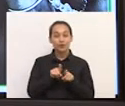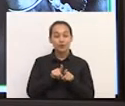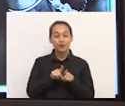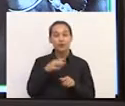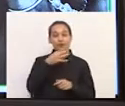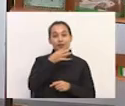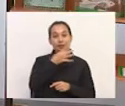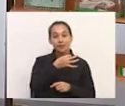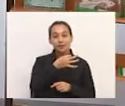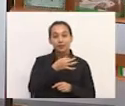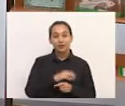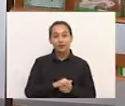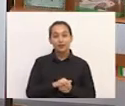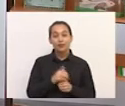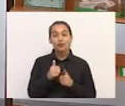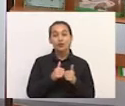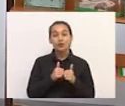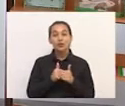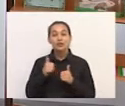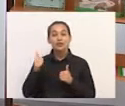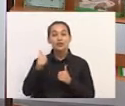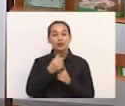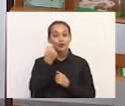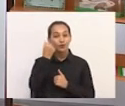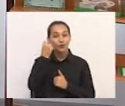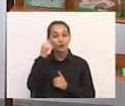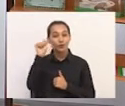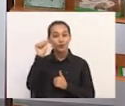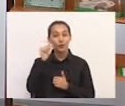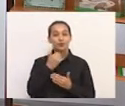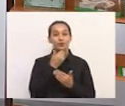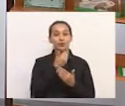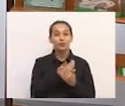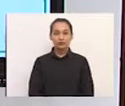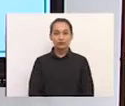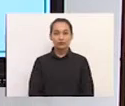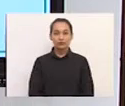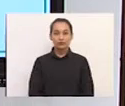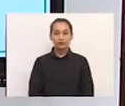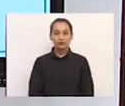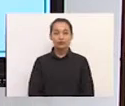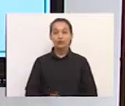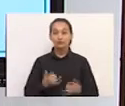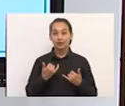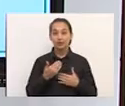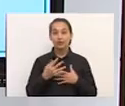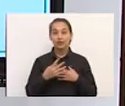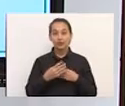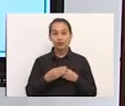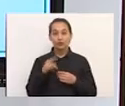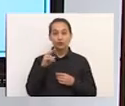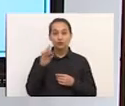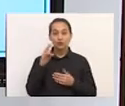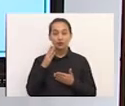murojaat qilgan, uning poygada yengib chiqishini iltijo qilib so'ragan edi. Endi sizlar bilan